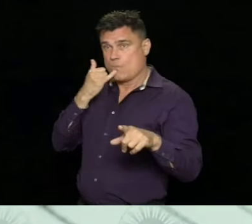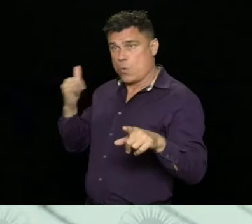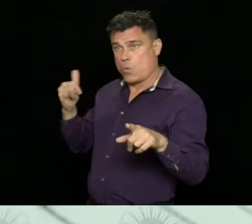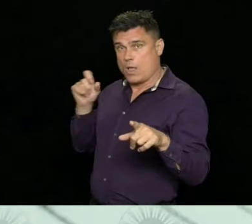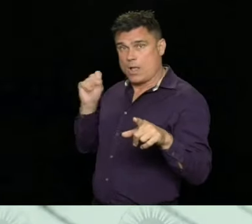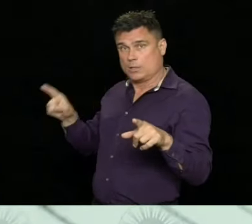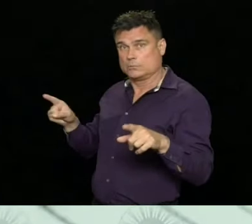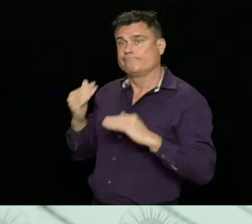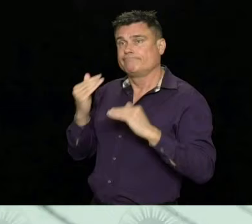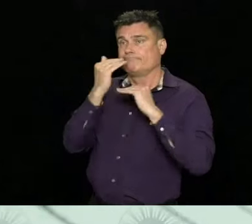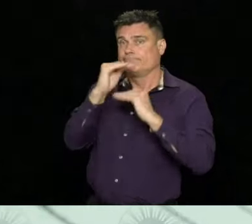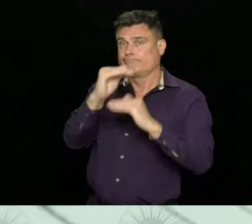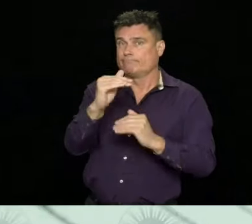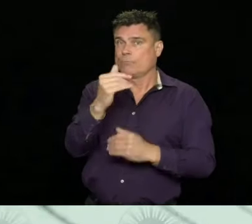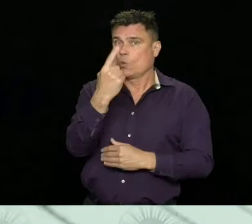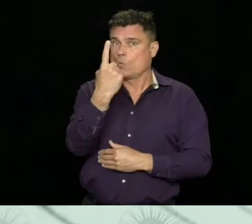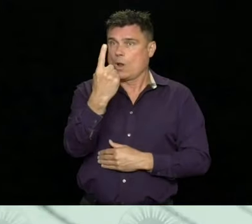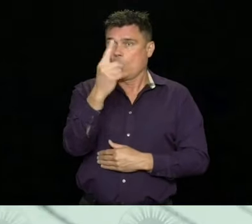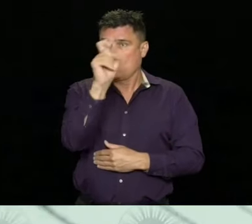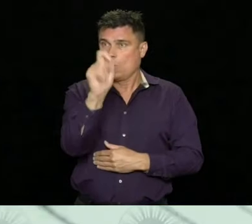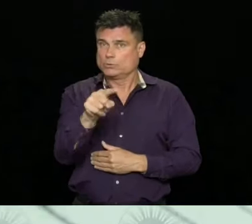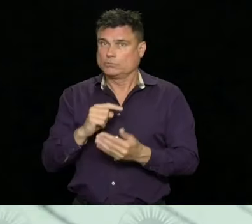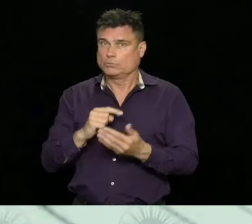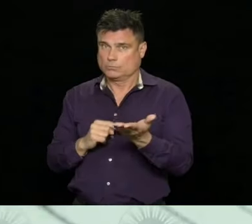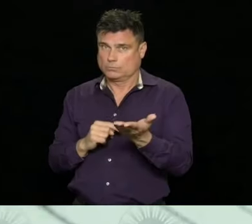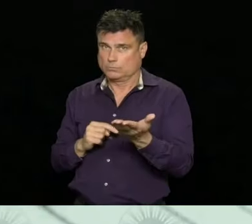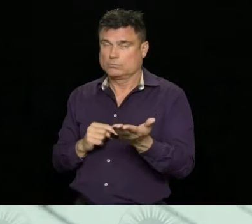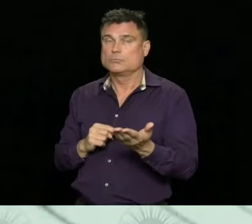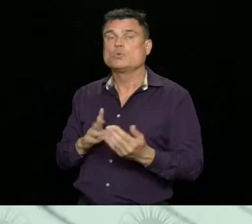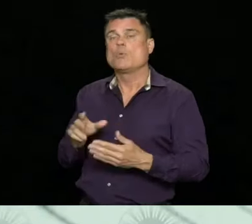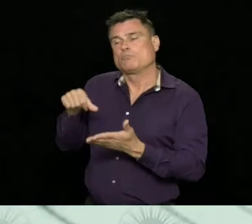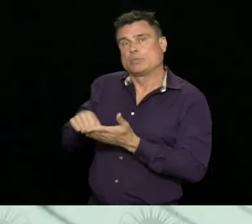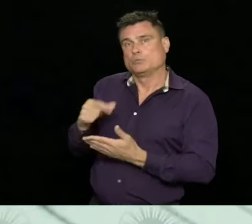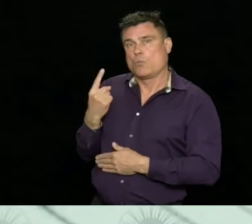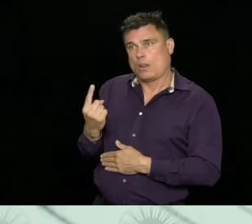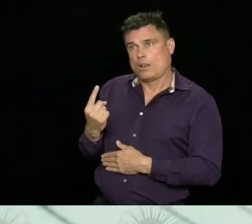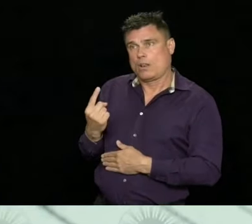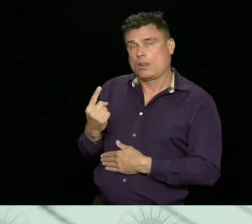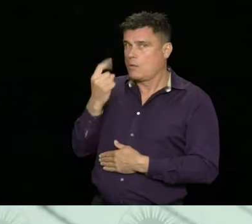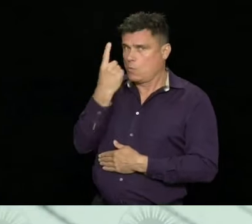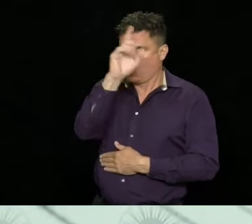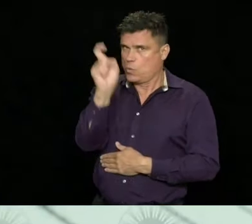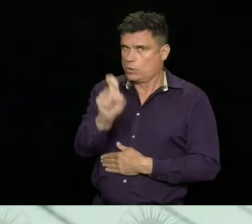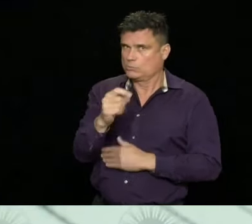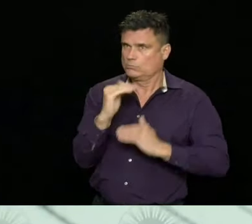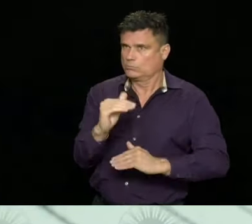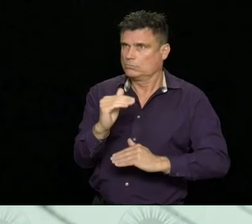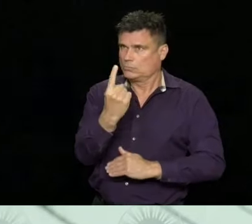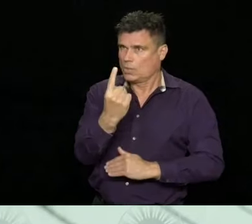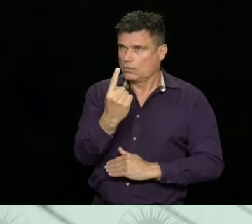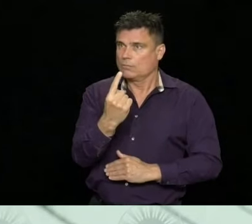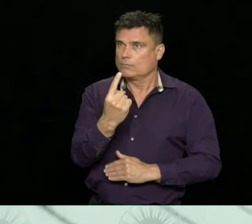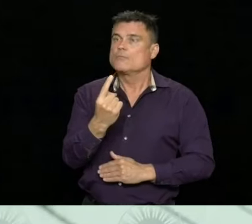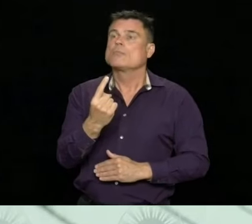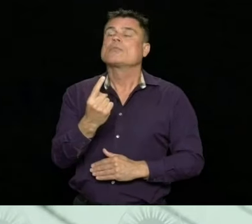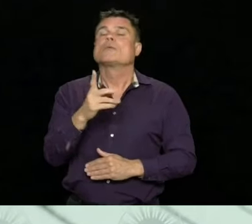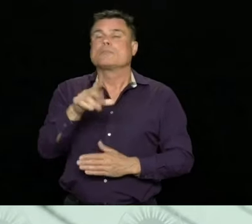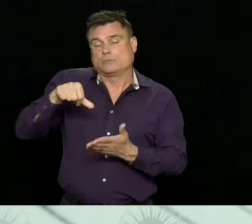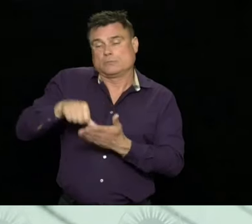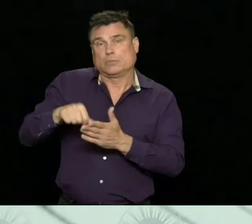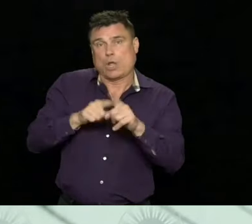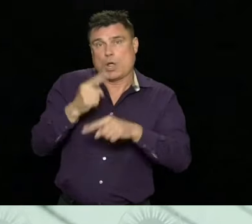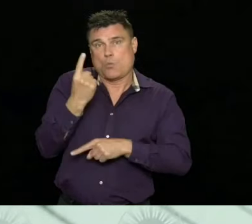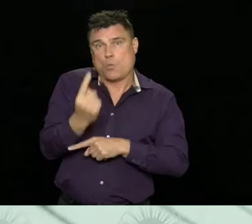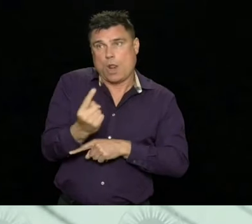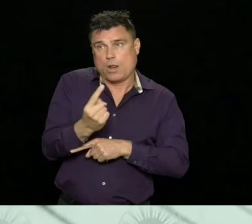question. If you do have a follow-up, please queue up again by pressing *1. And time permitting, we'll be able to take them. You will not